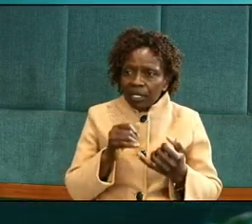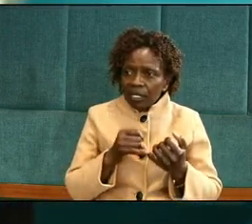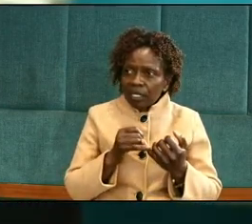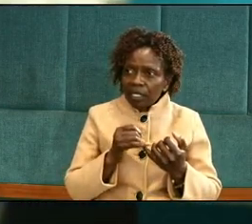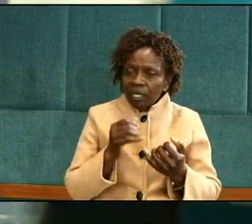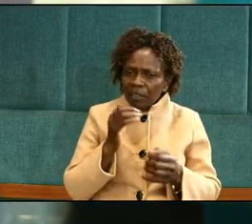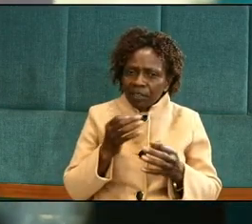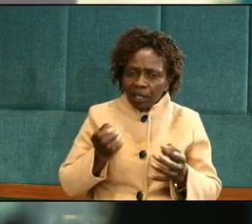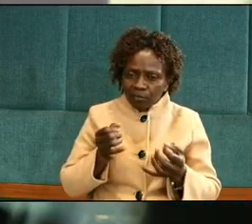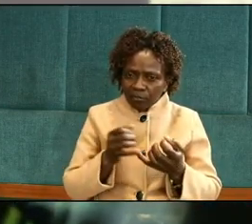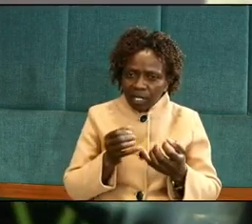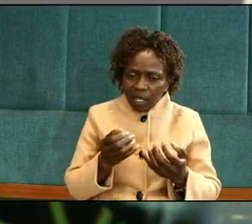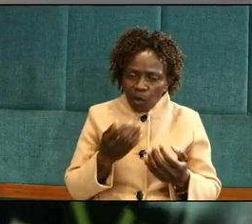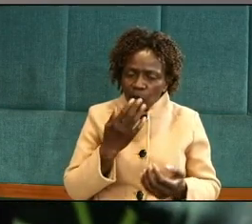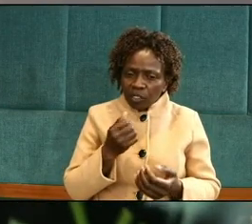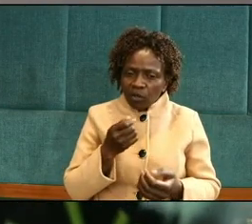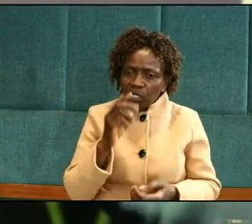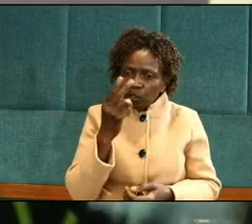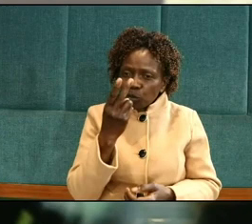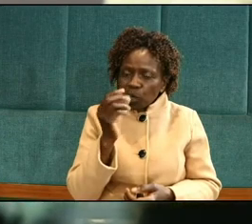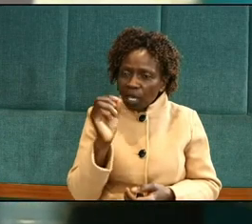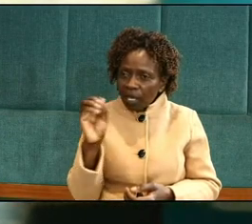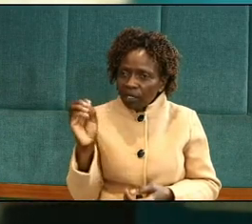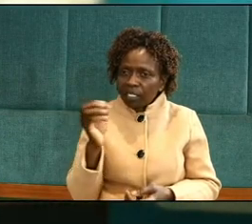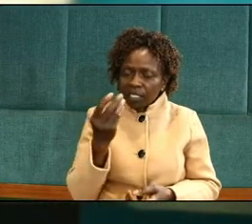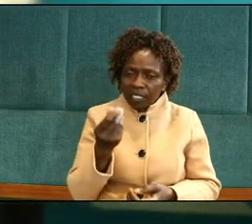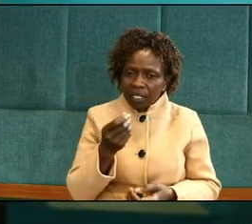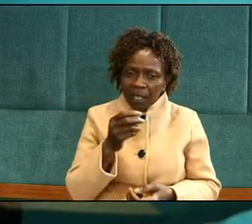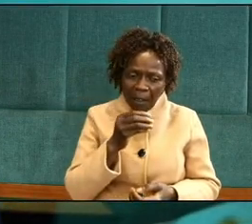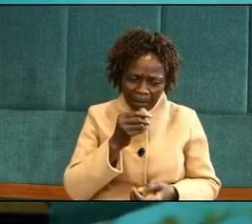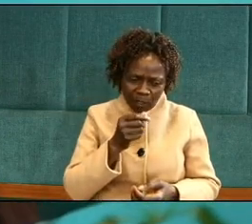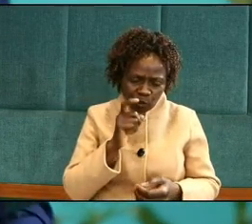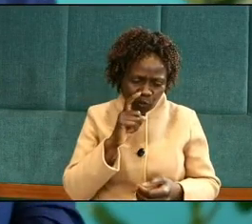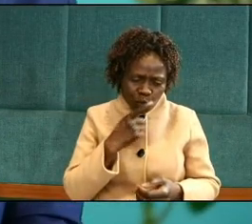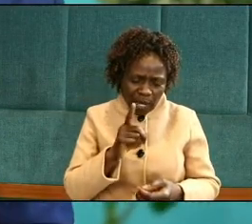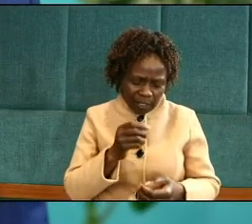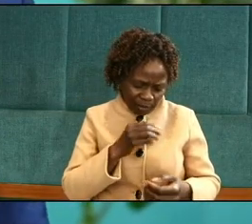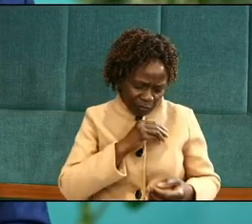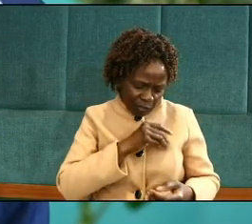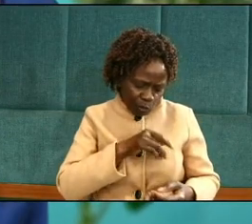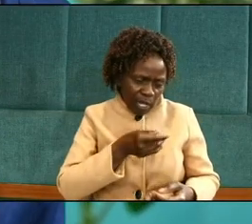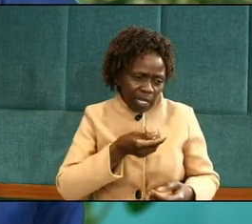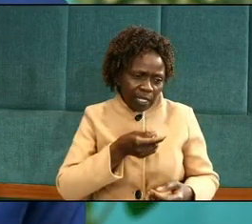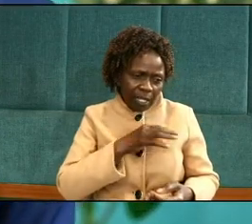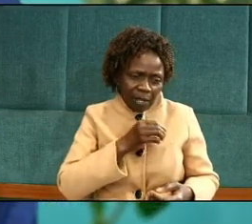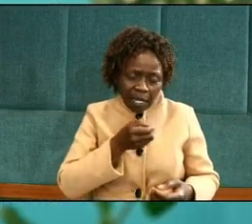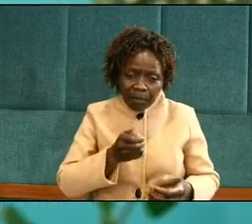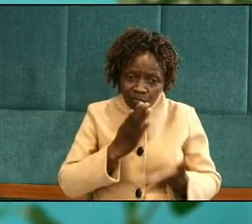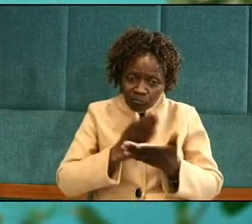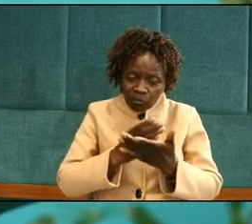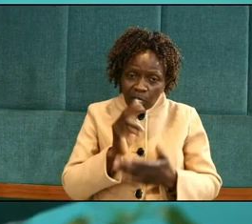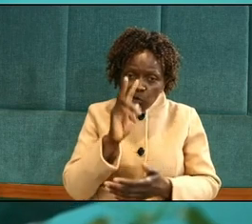if the wife wanted only 200 shilling, it will make sure that it fills. And when the money comes out, it will be indeed